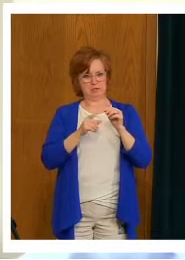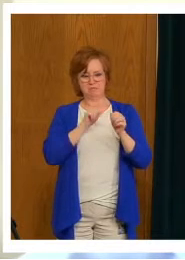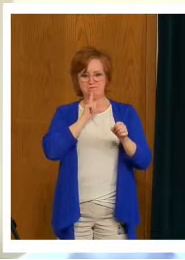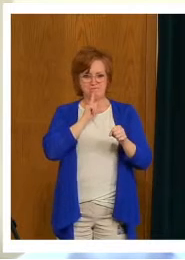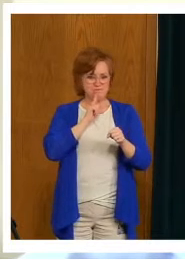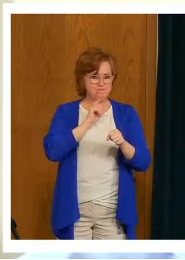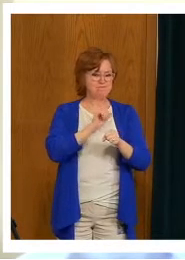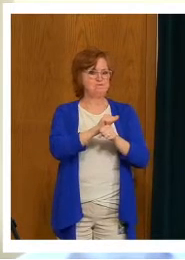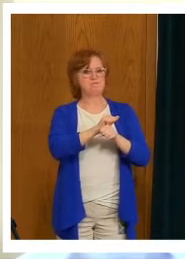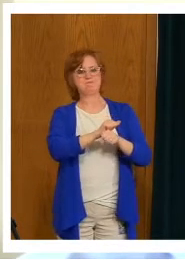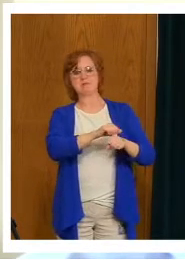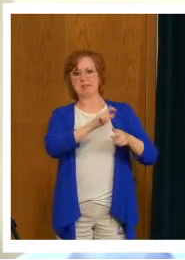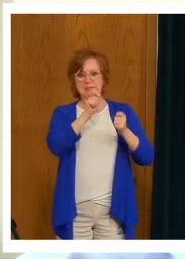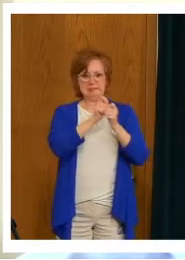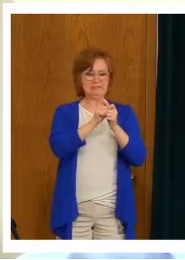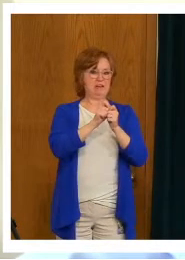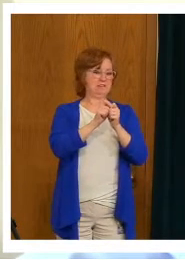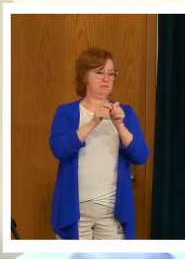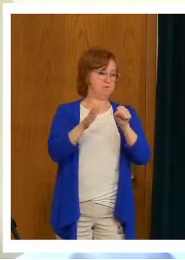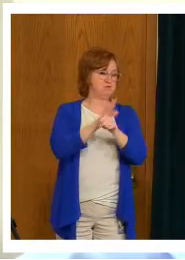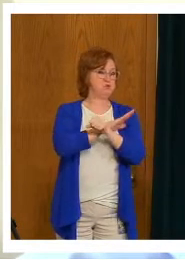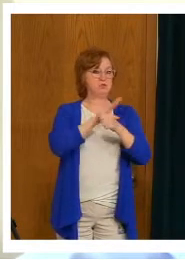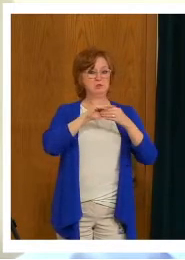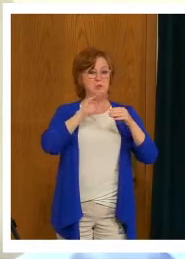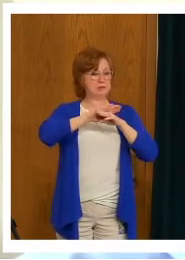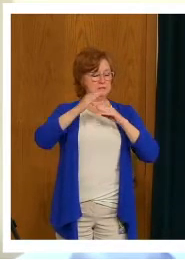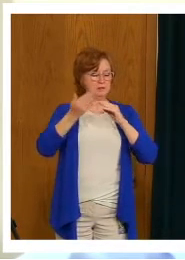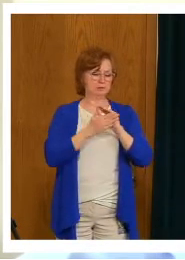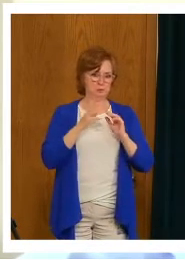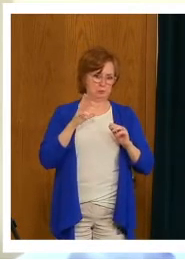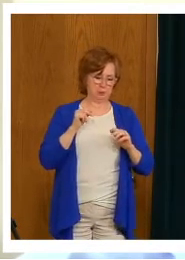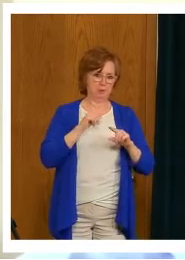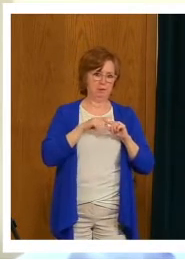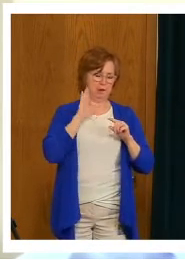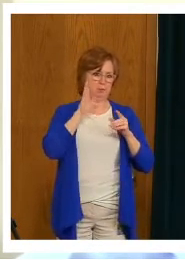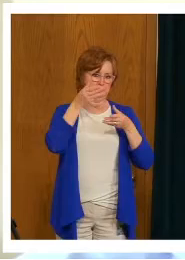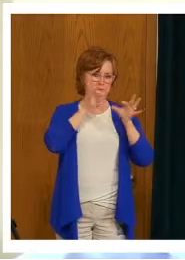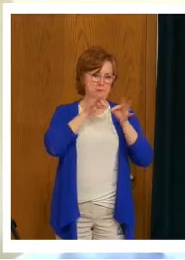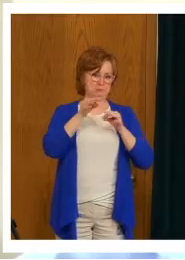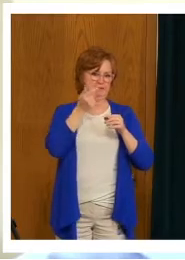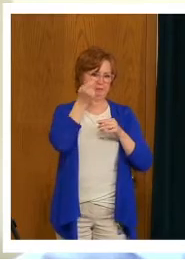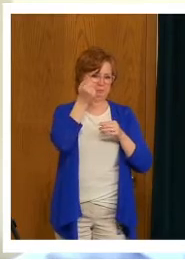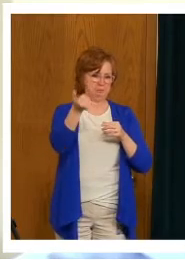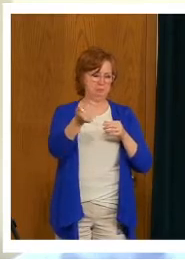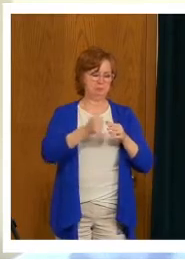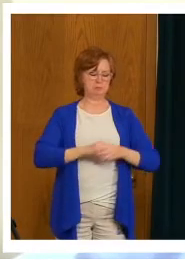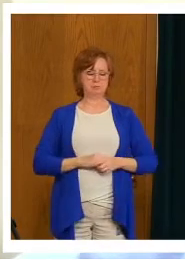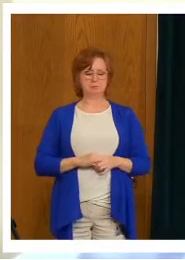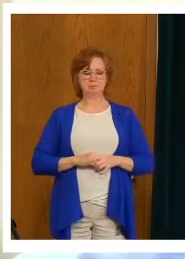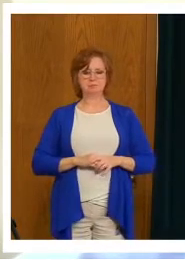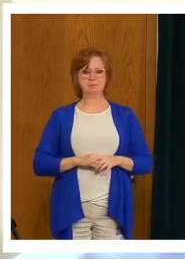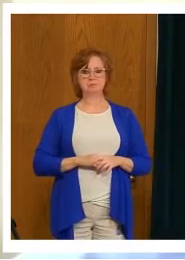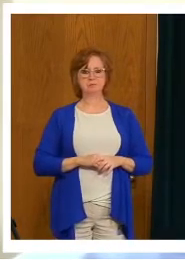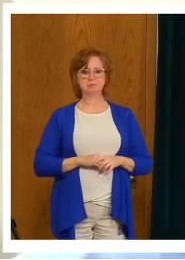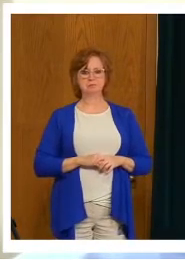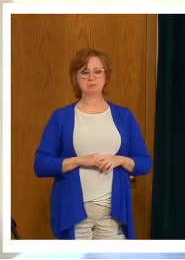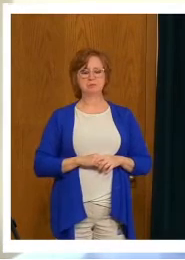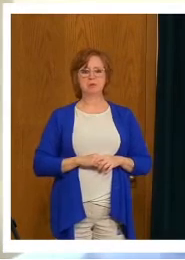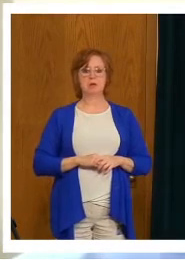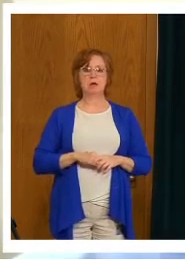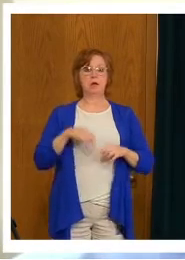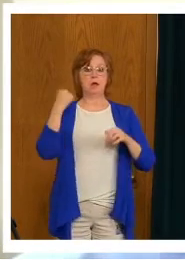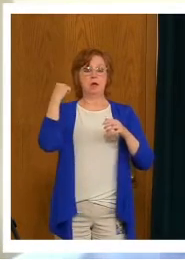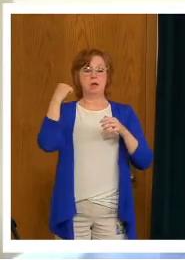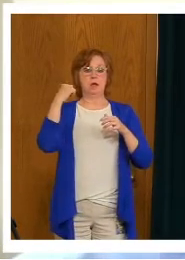just actually open up the details. So, I think similar to other countries